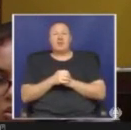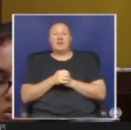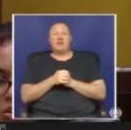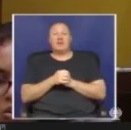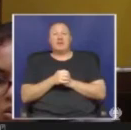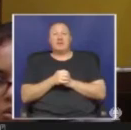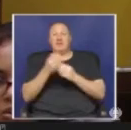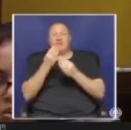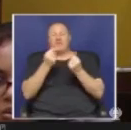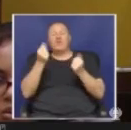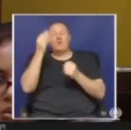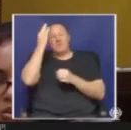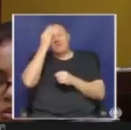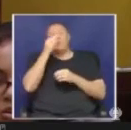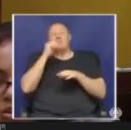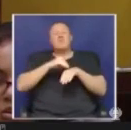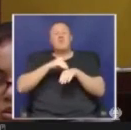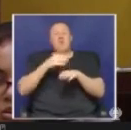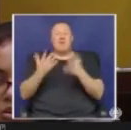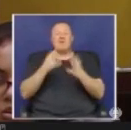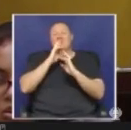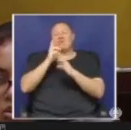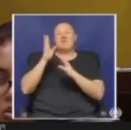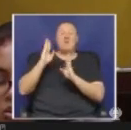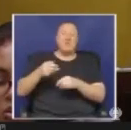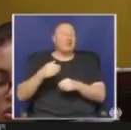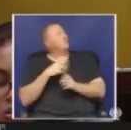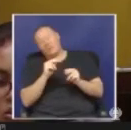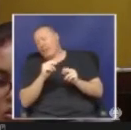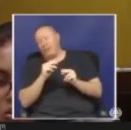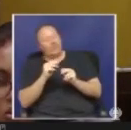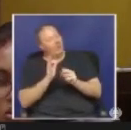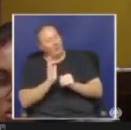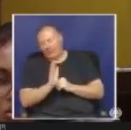she'd like to respond. Thank you, Honorable Swart.